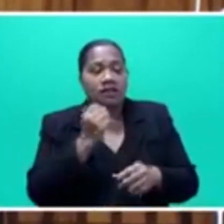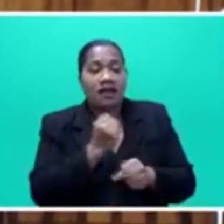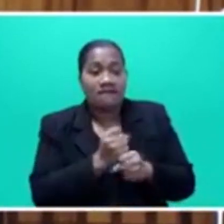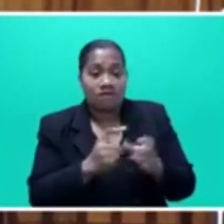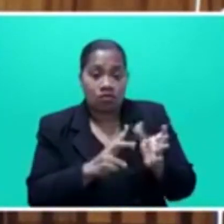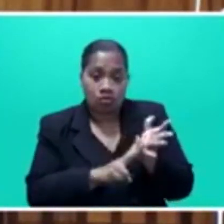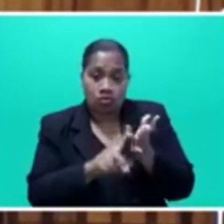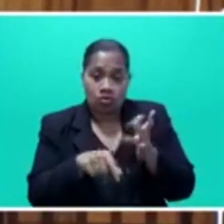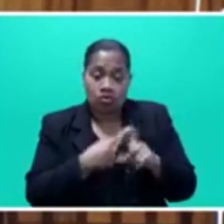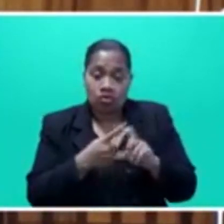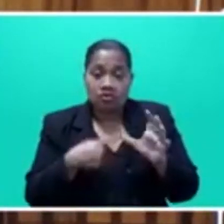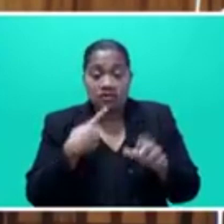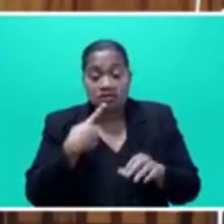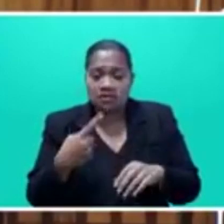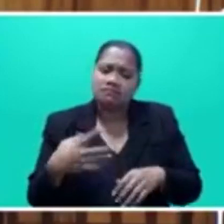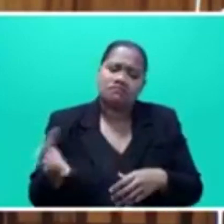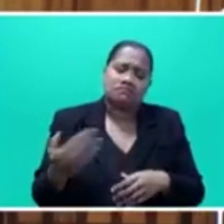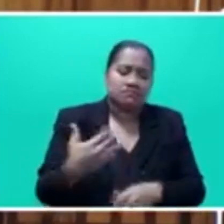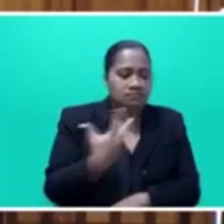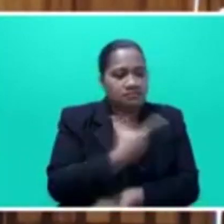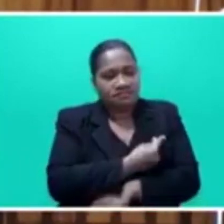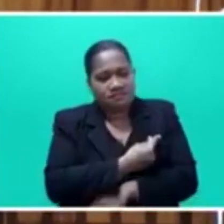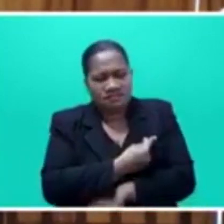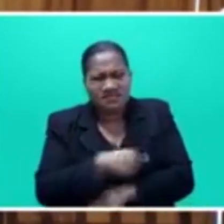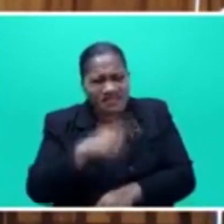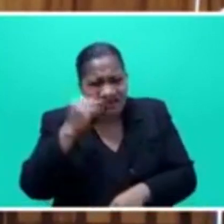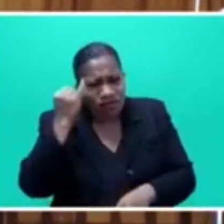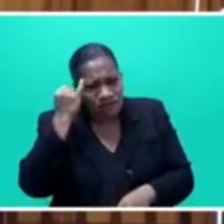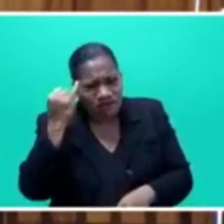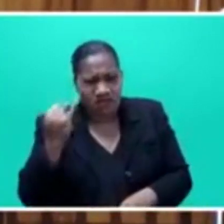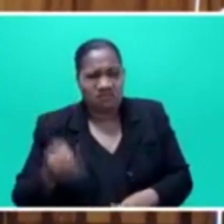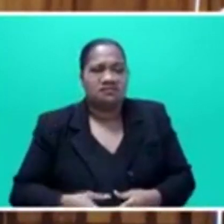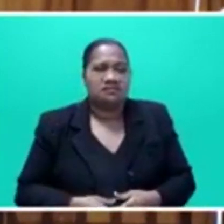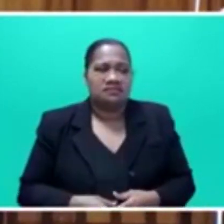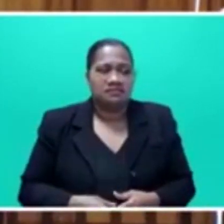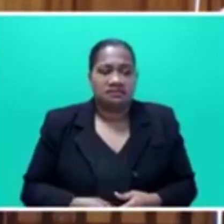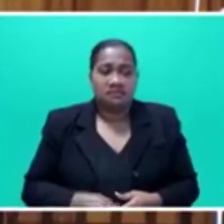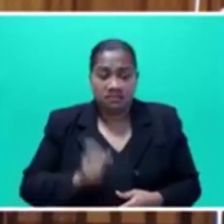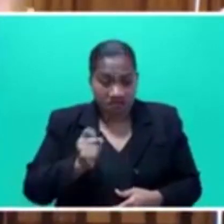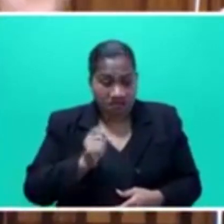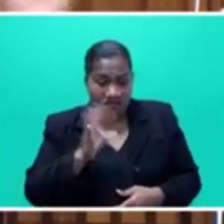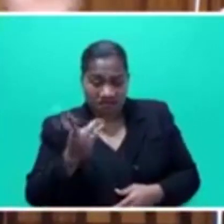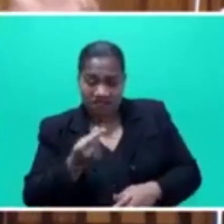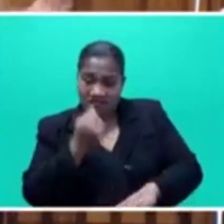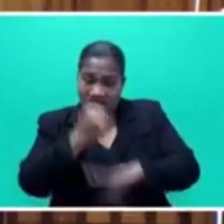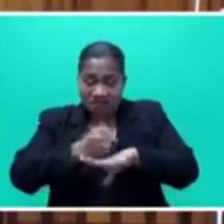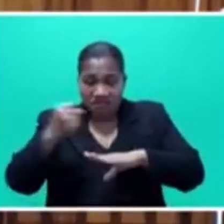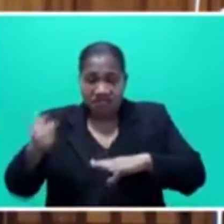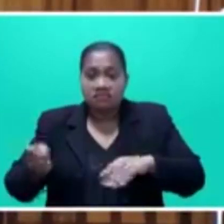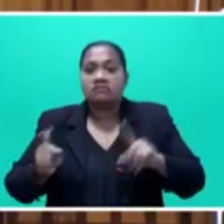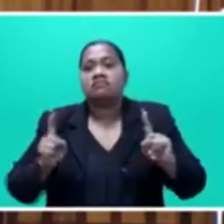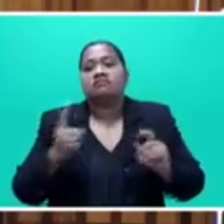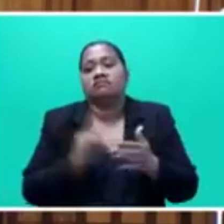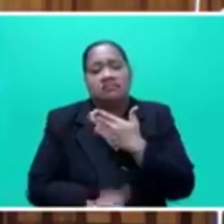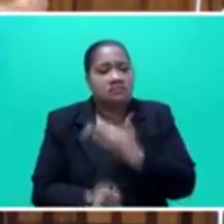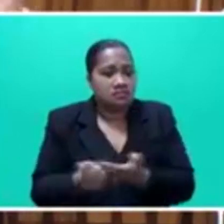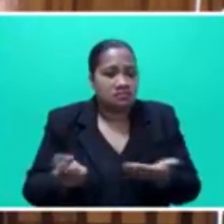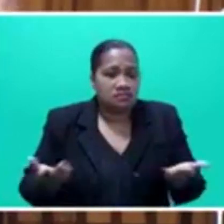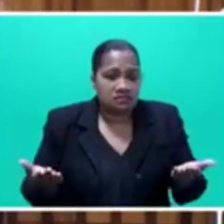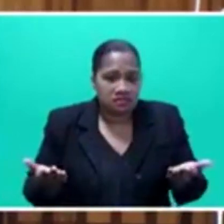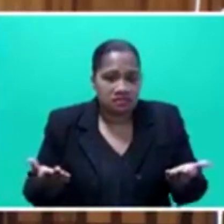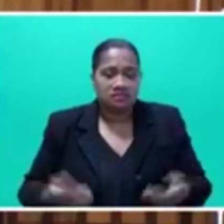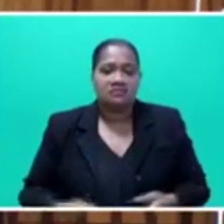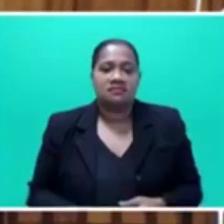vaccinated. Can you imagine? Can you imagine if they were in government? What would have happened? The